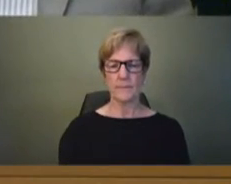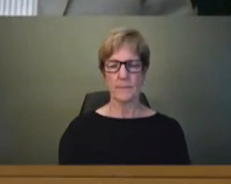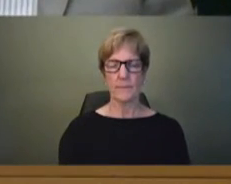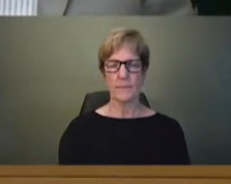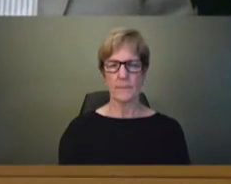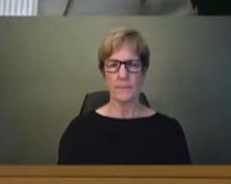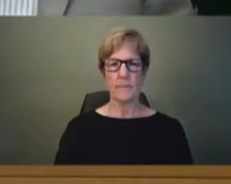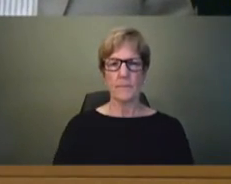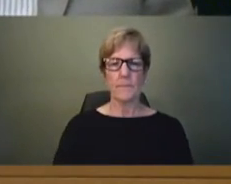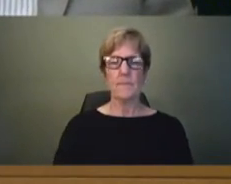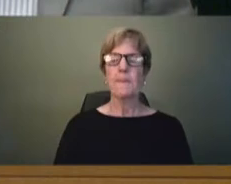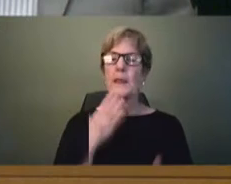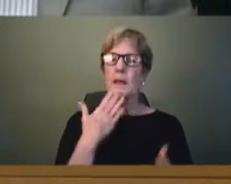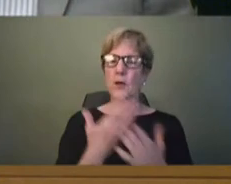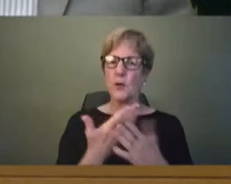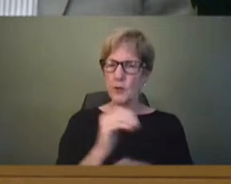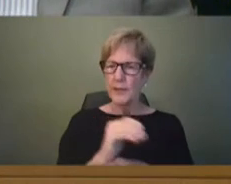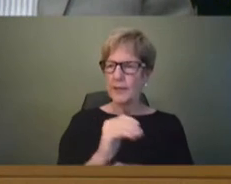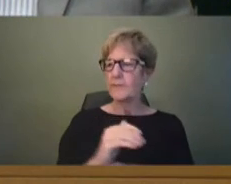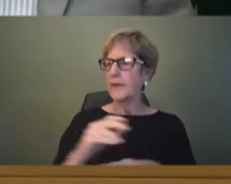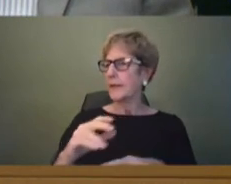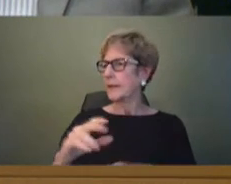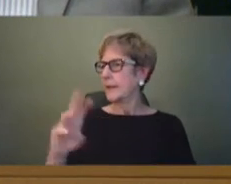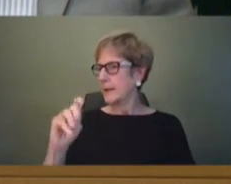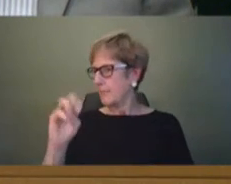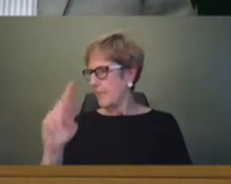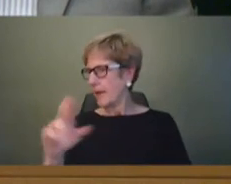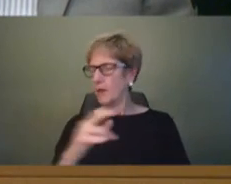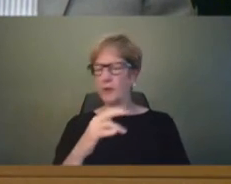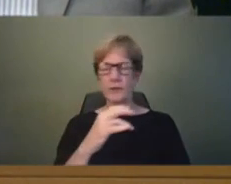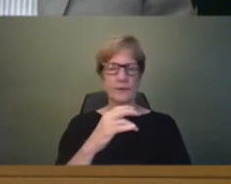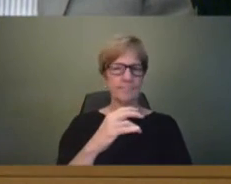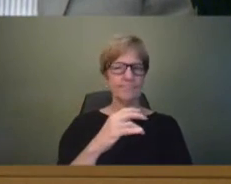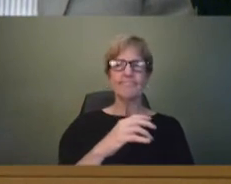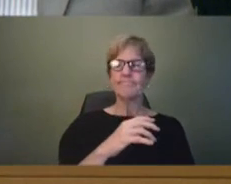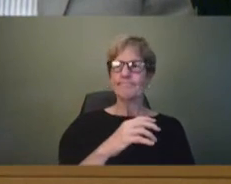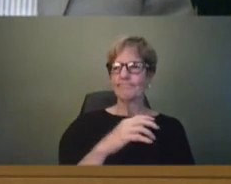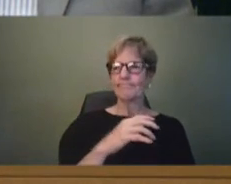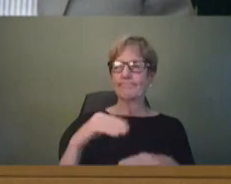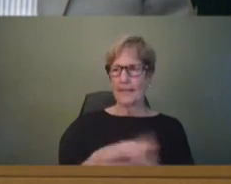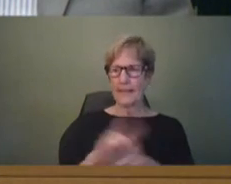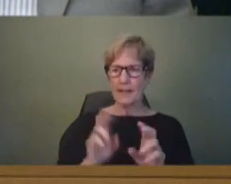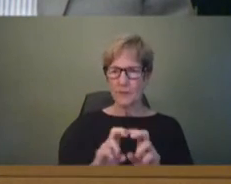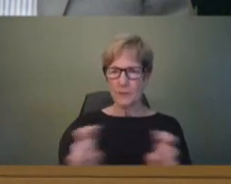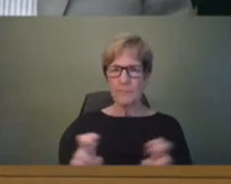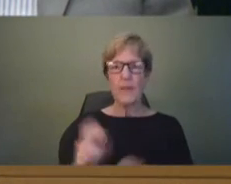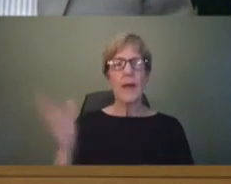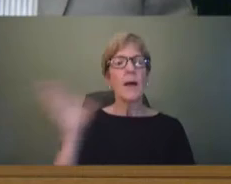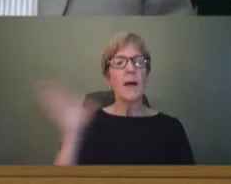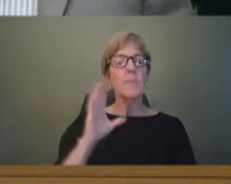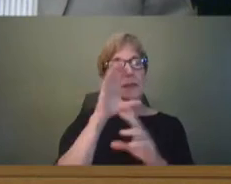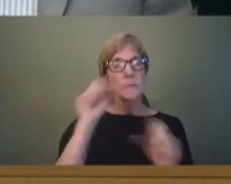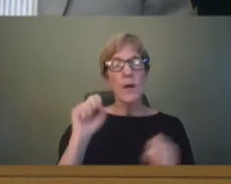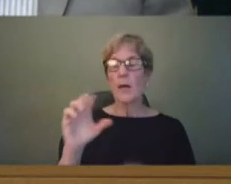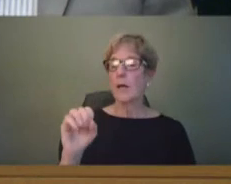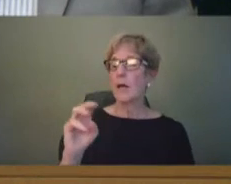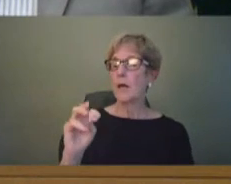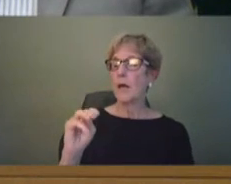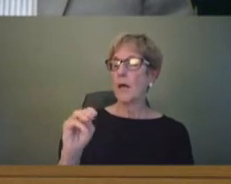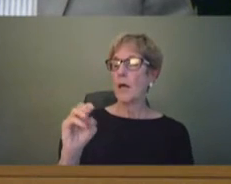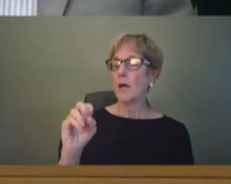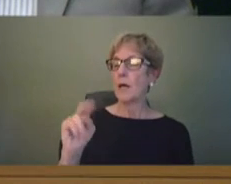good evening Madame mayor council members and zoning committee members my name is Alan Nelson I'm the past president of the Commonwealth morning Side neighborhood